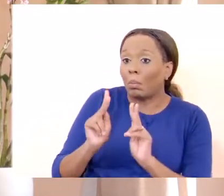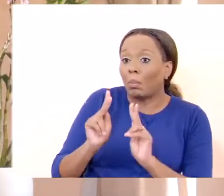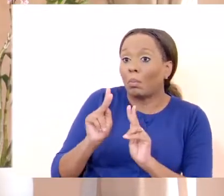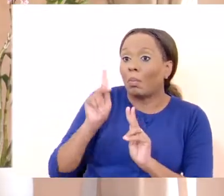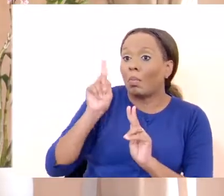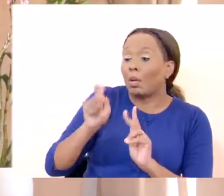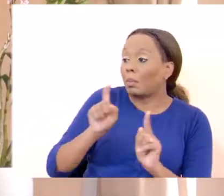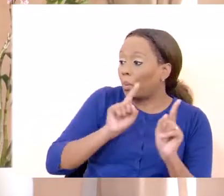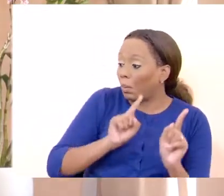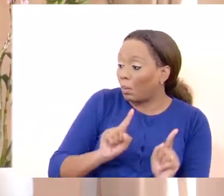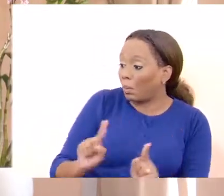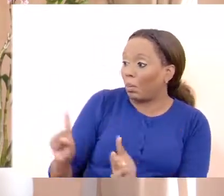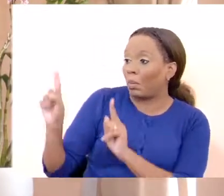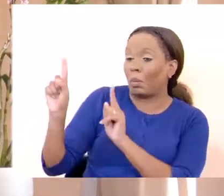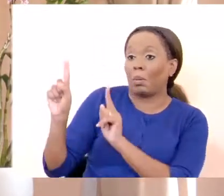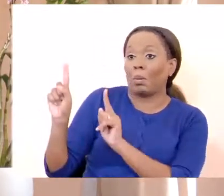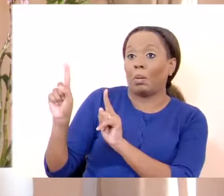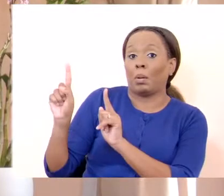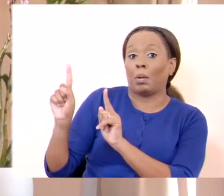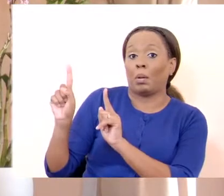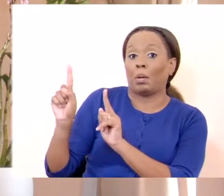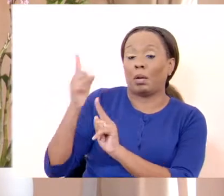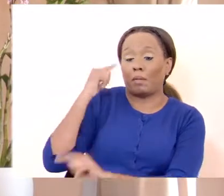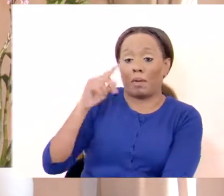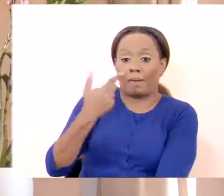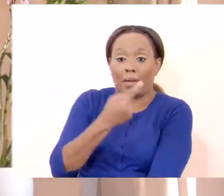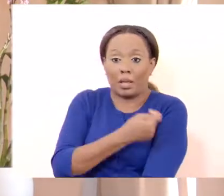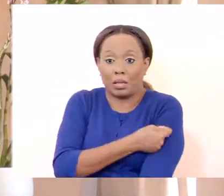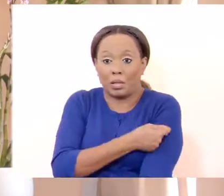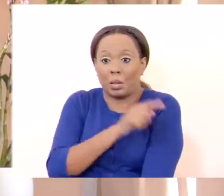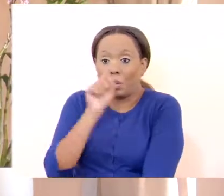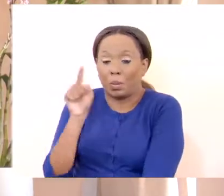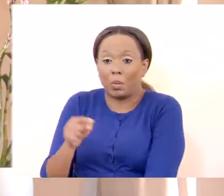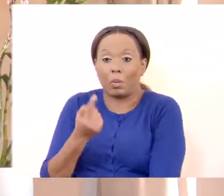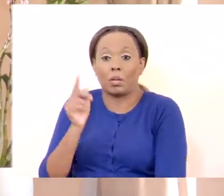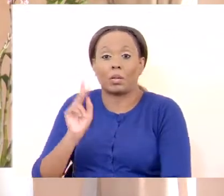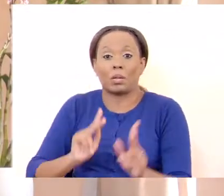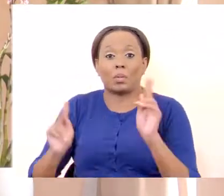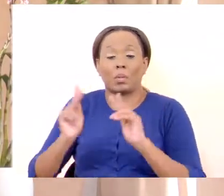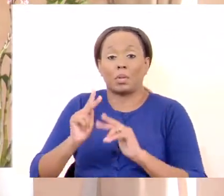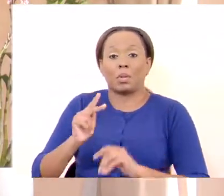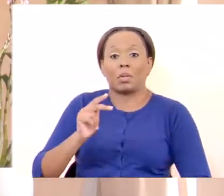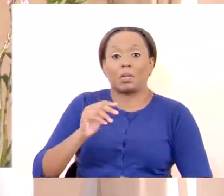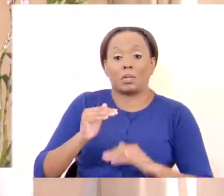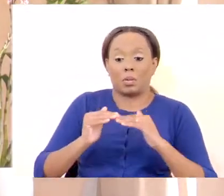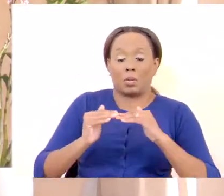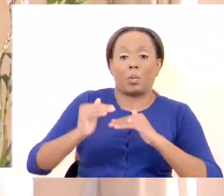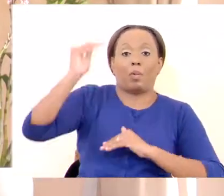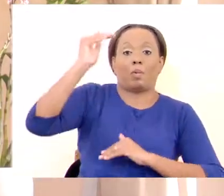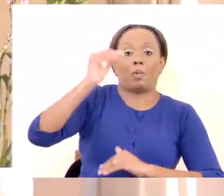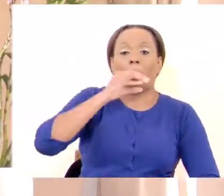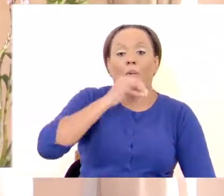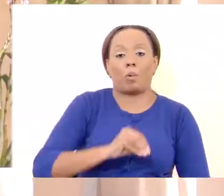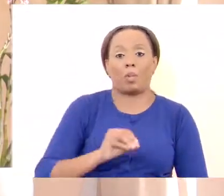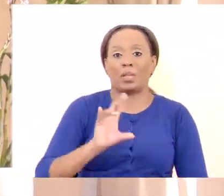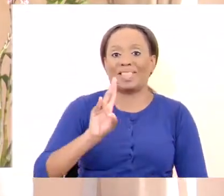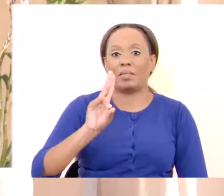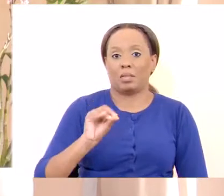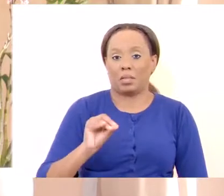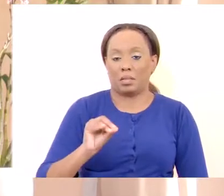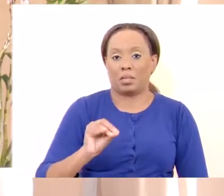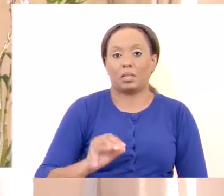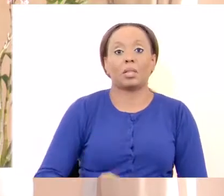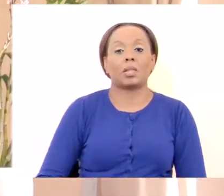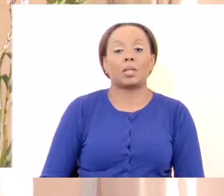to those installations for vaccines are persons who are 70 and over,